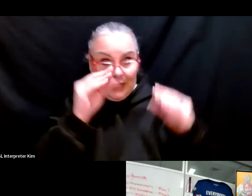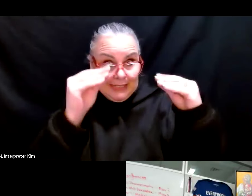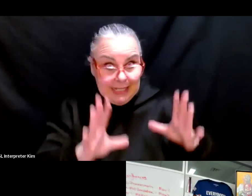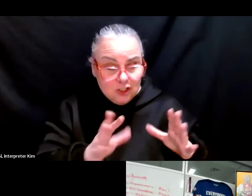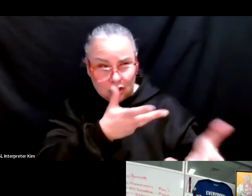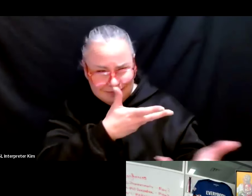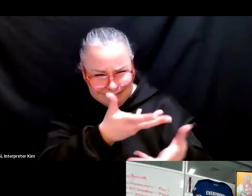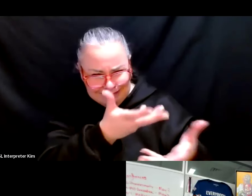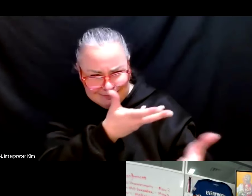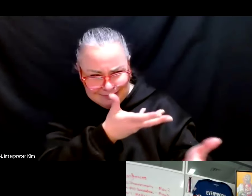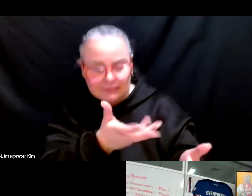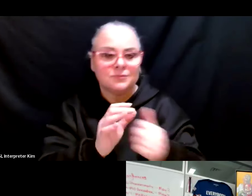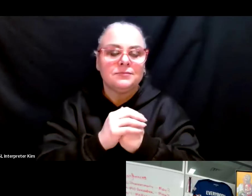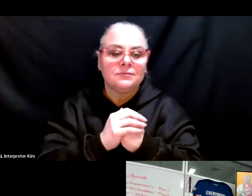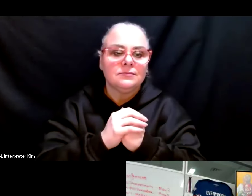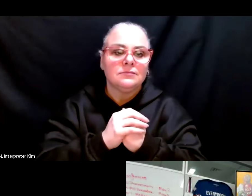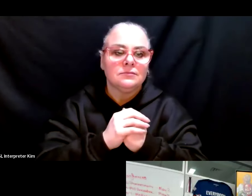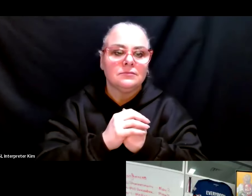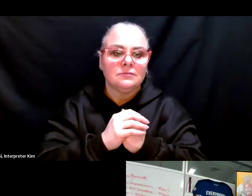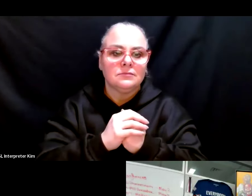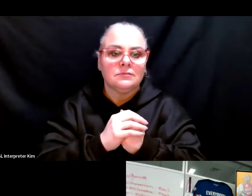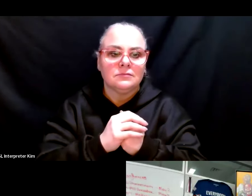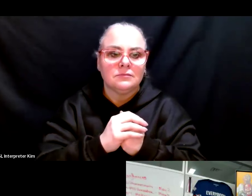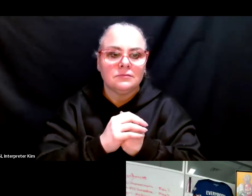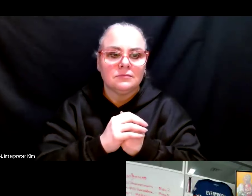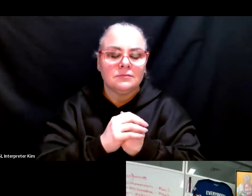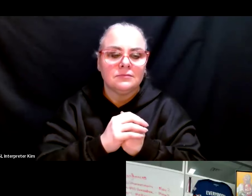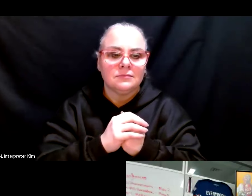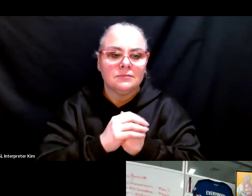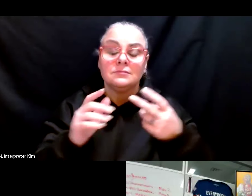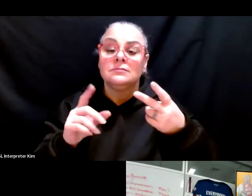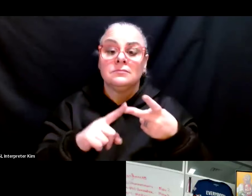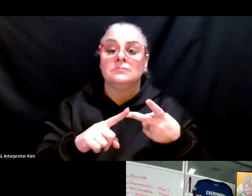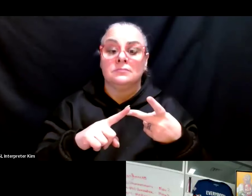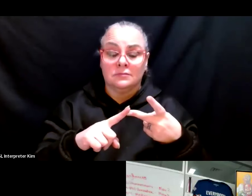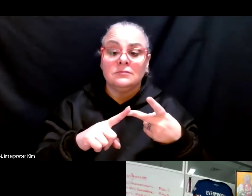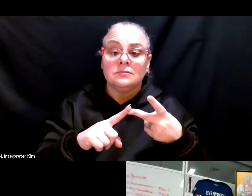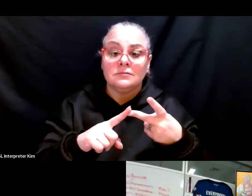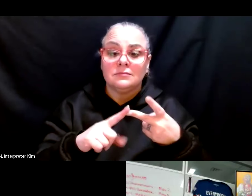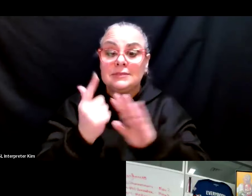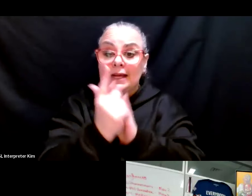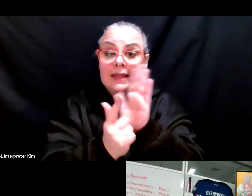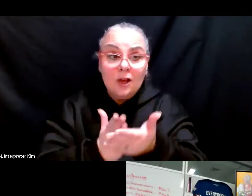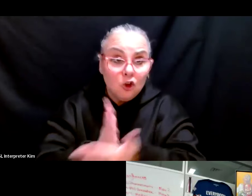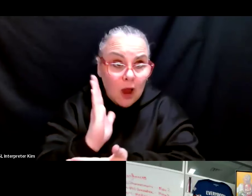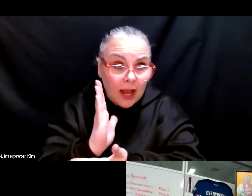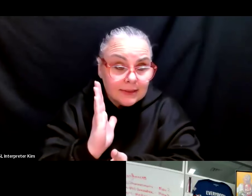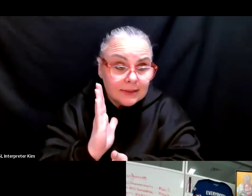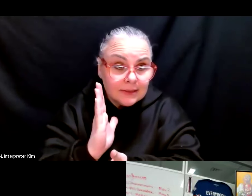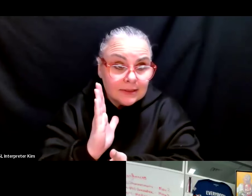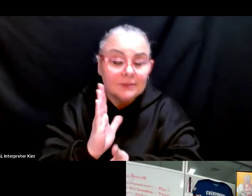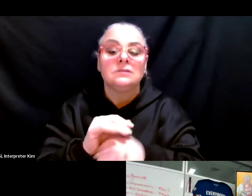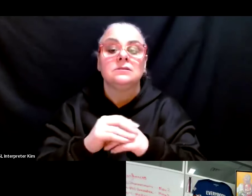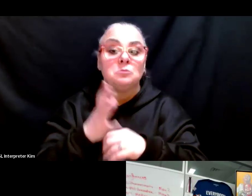engaging with your child the most. And in reference to legal rights that you have as a